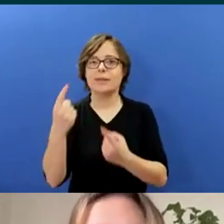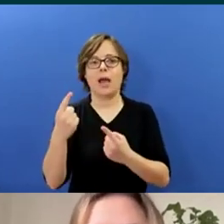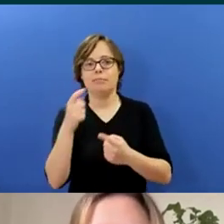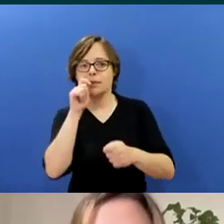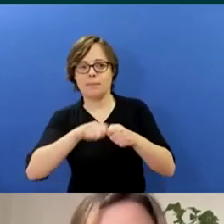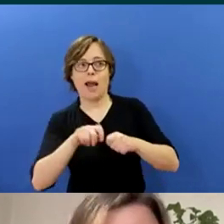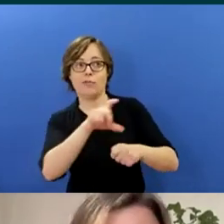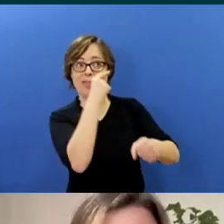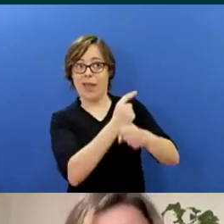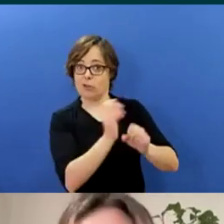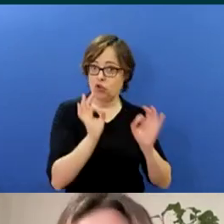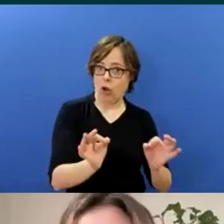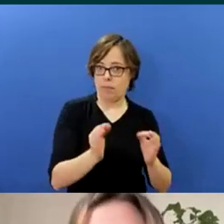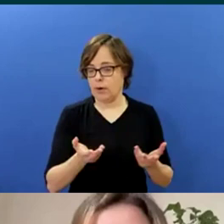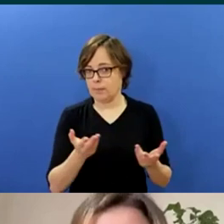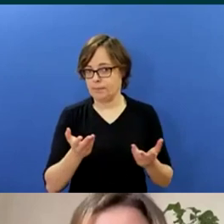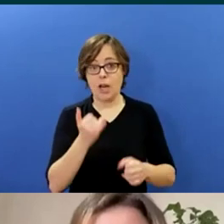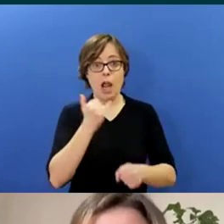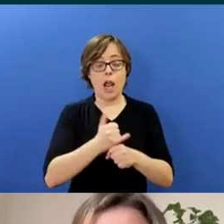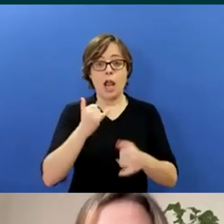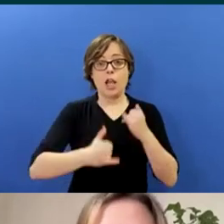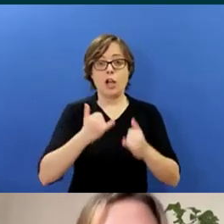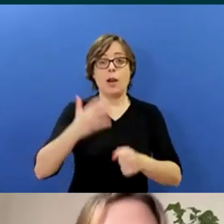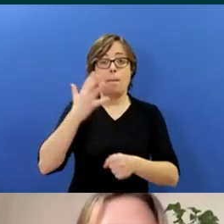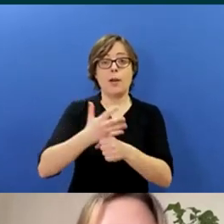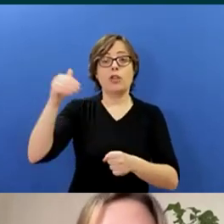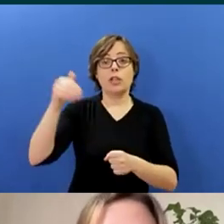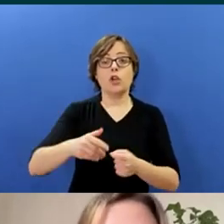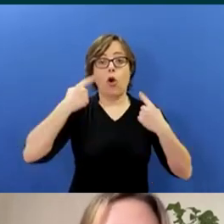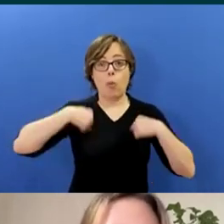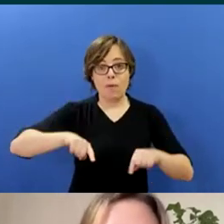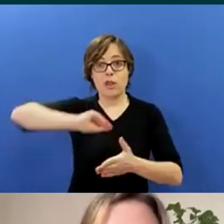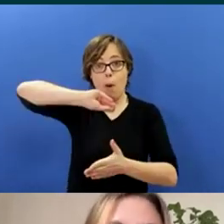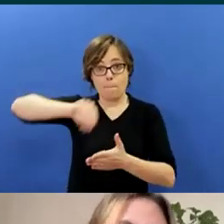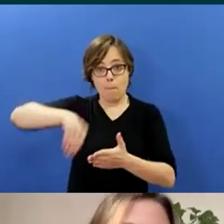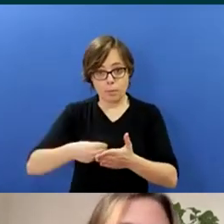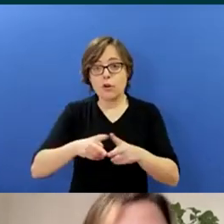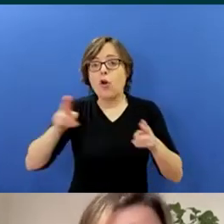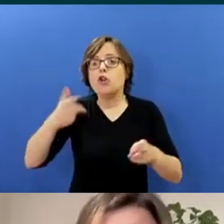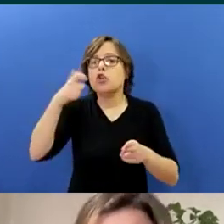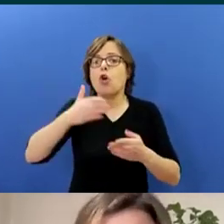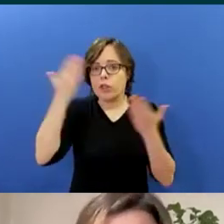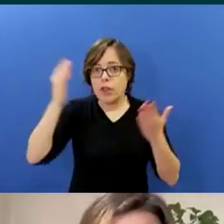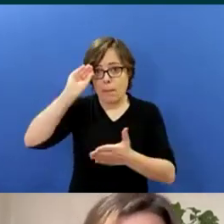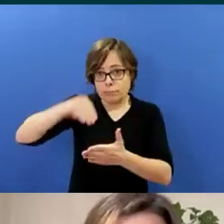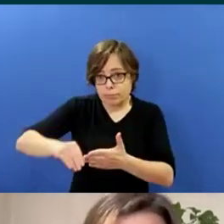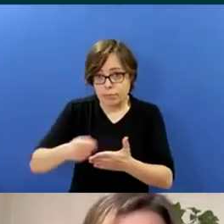citizens sign a petition within 100 days, the contested law must be put to a national vote.